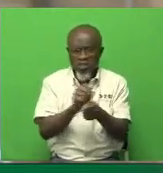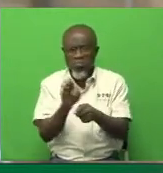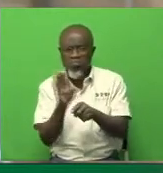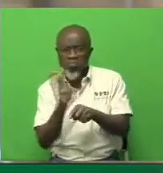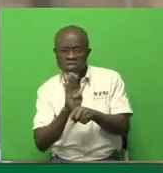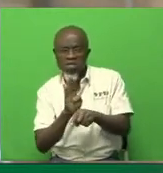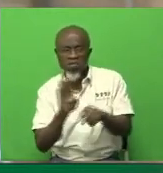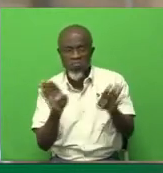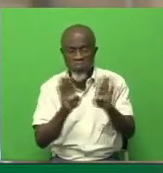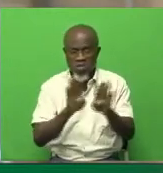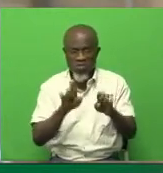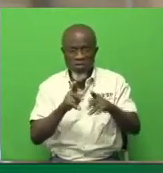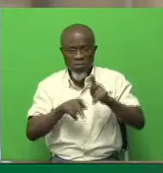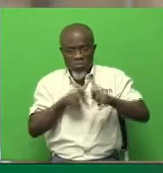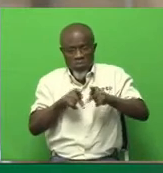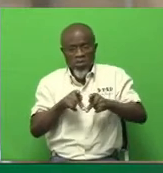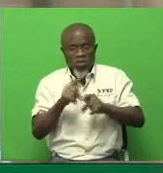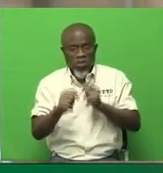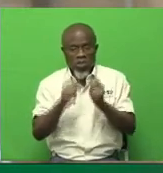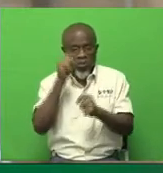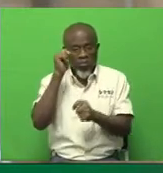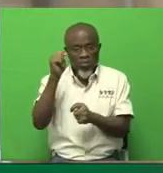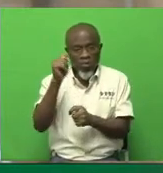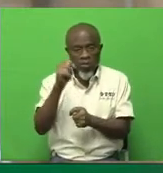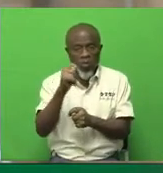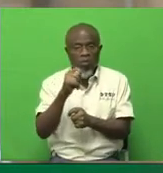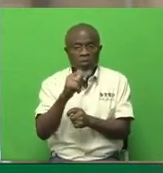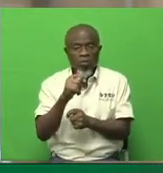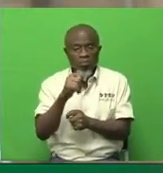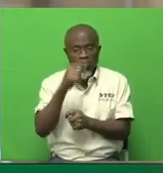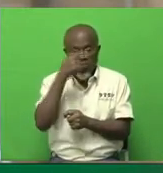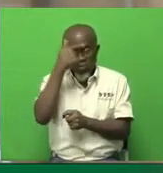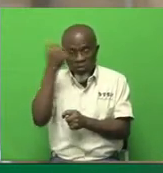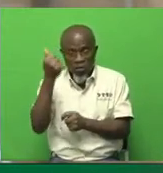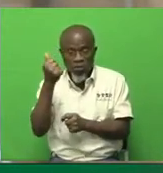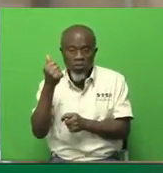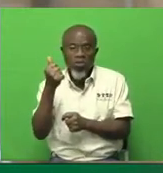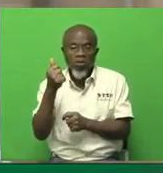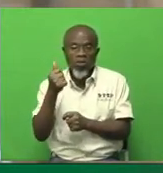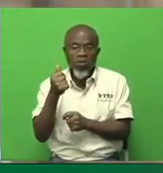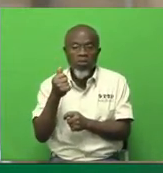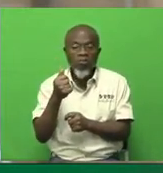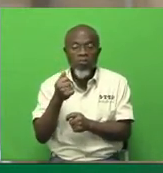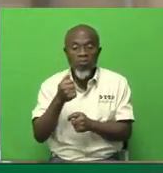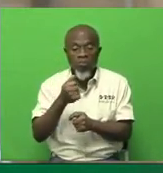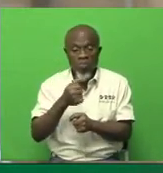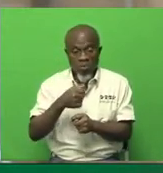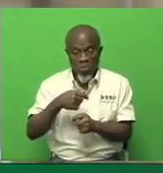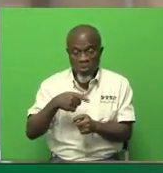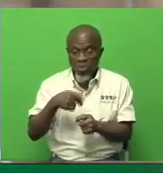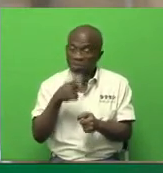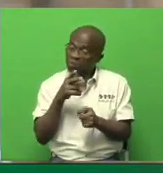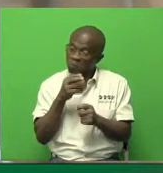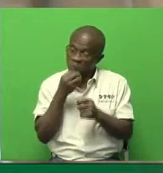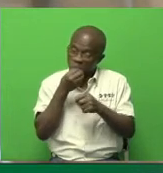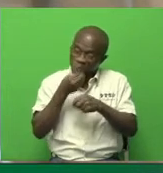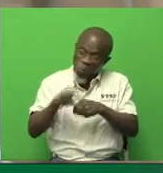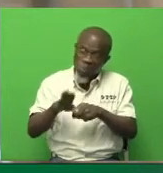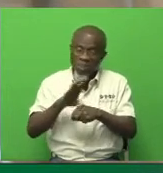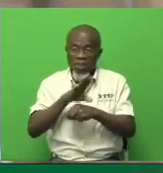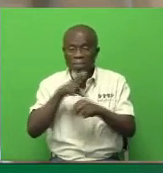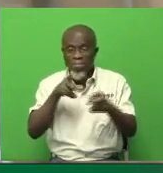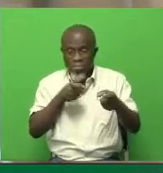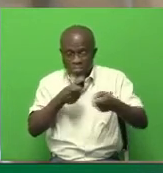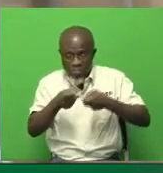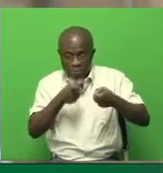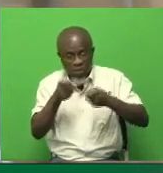in the way that we manage with because Mr Deputy speaker waste management is very critical especially